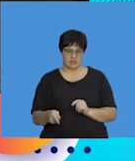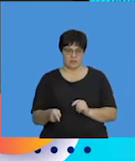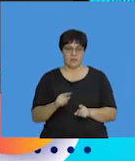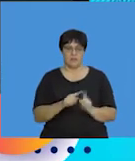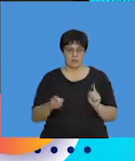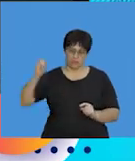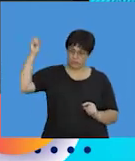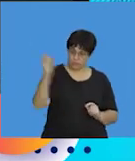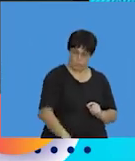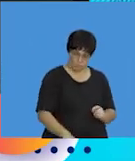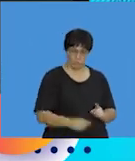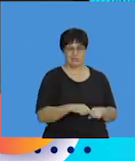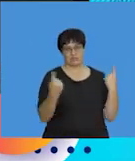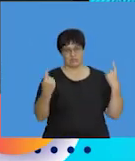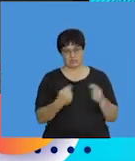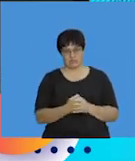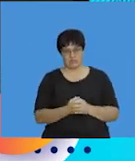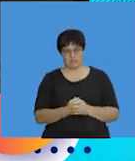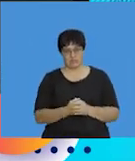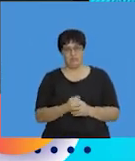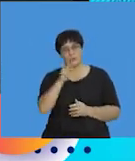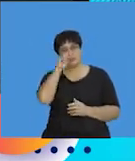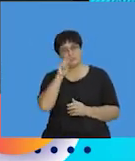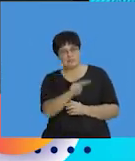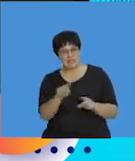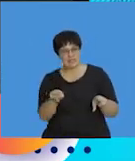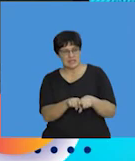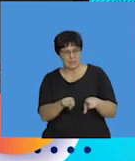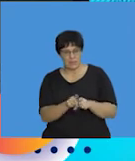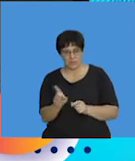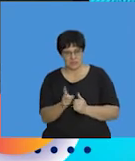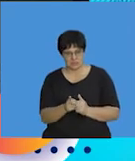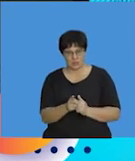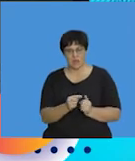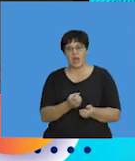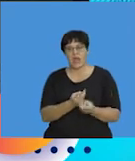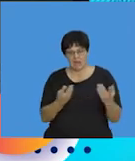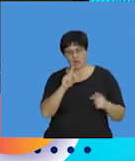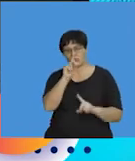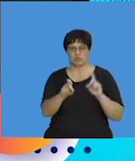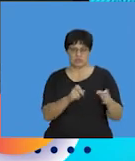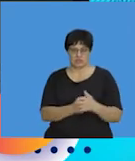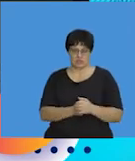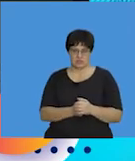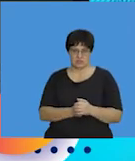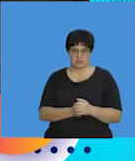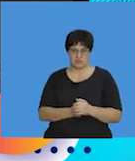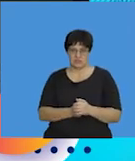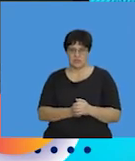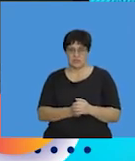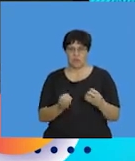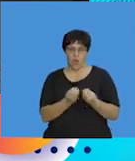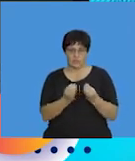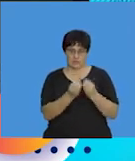the object, but they threw it. What do we need to see that's the same with these? Because they often have these